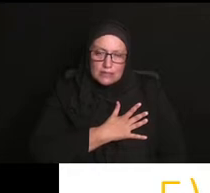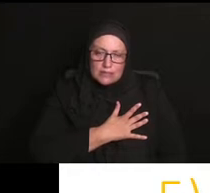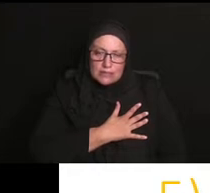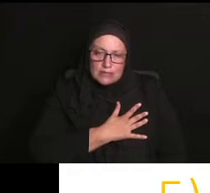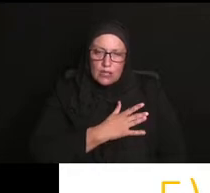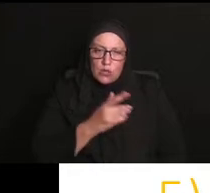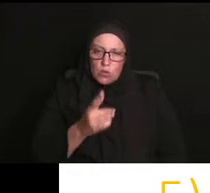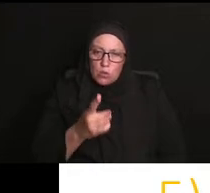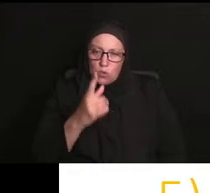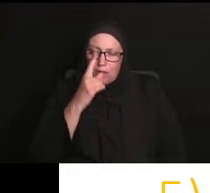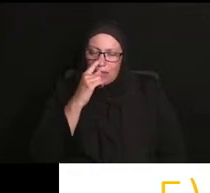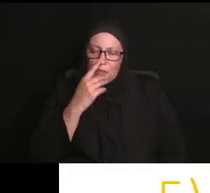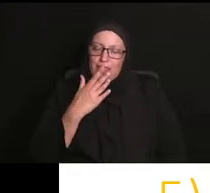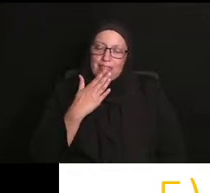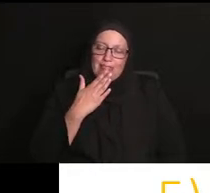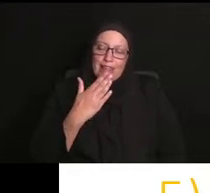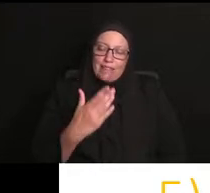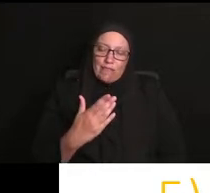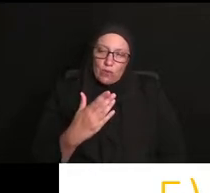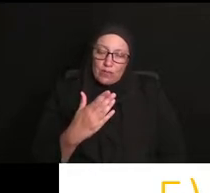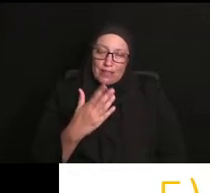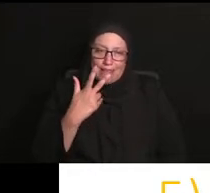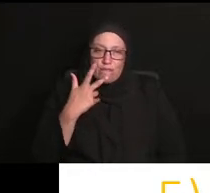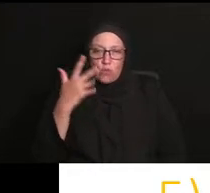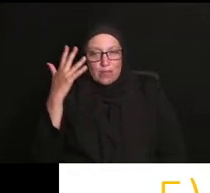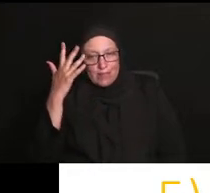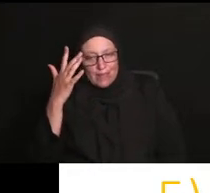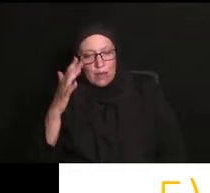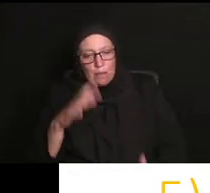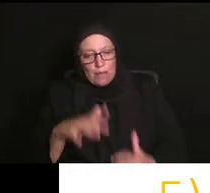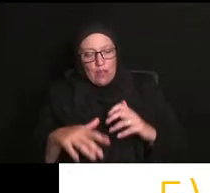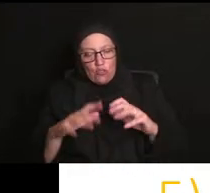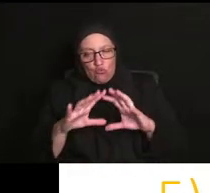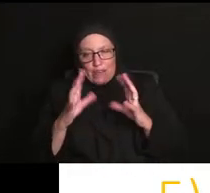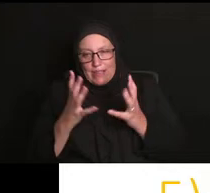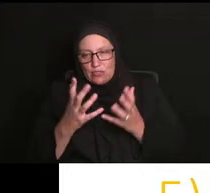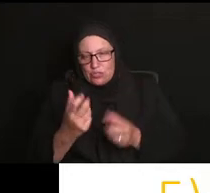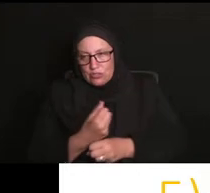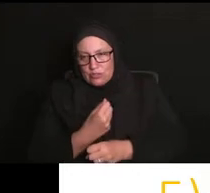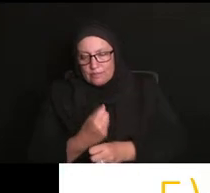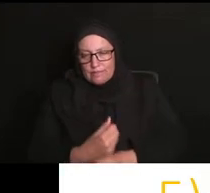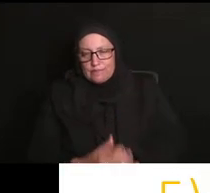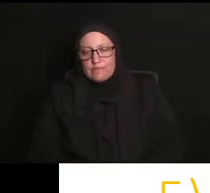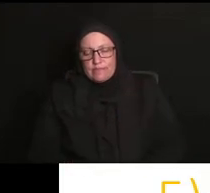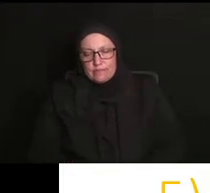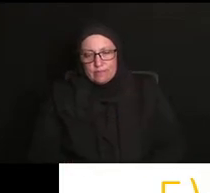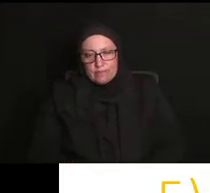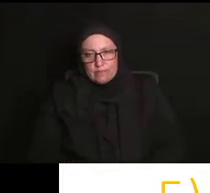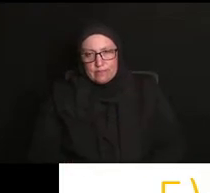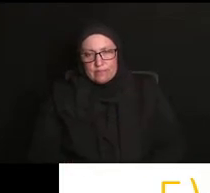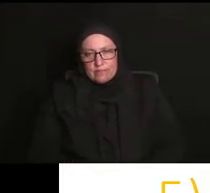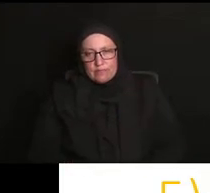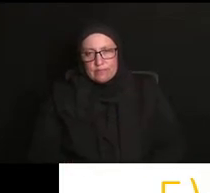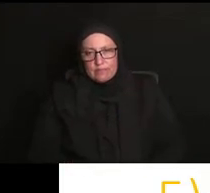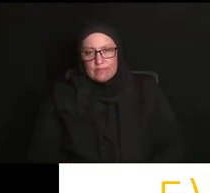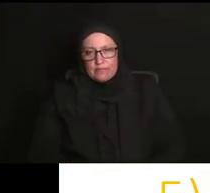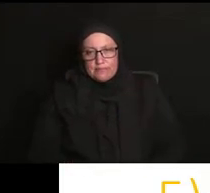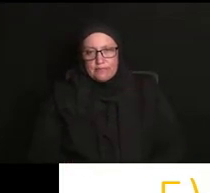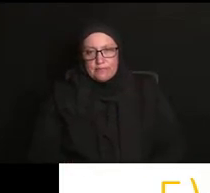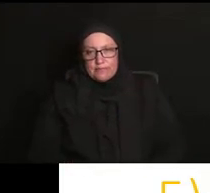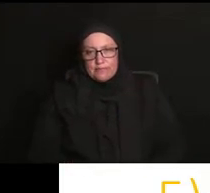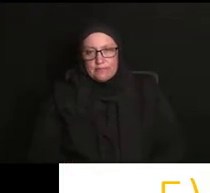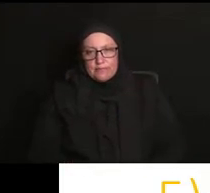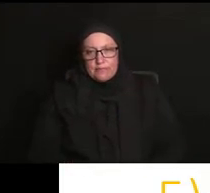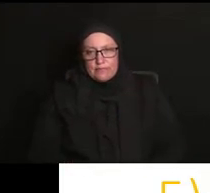be thankful if you contemplate over the creation. You see, we have a beautiful hadith from